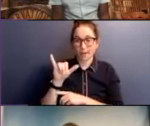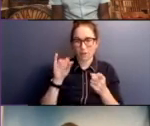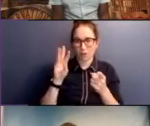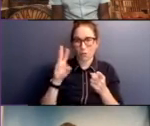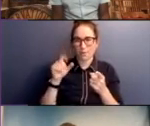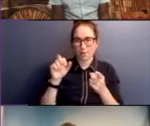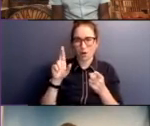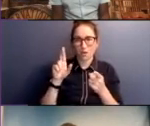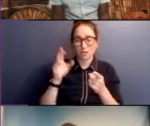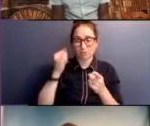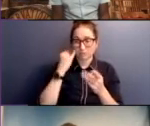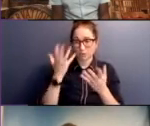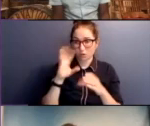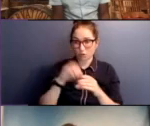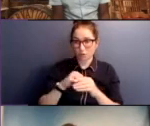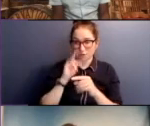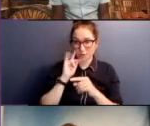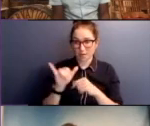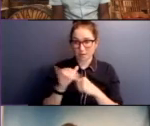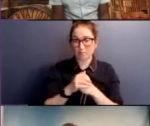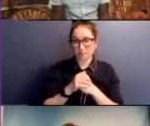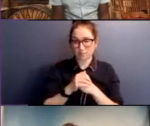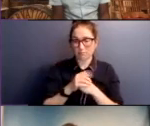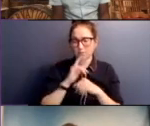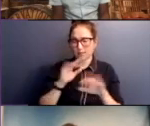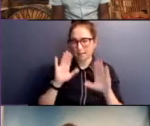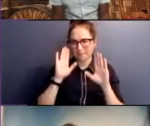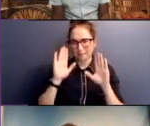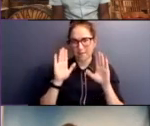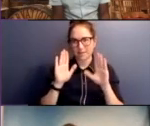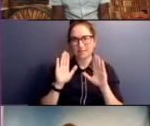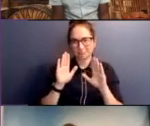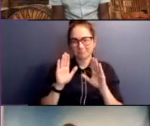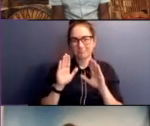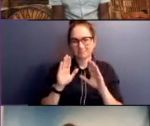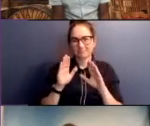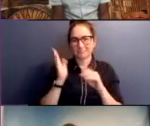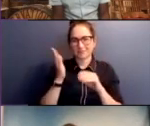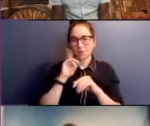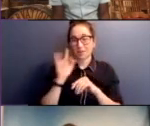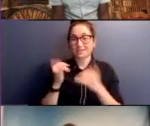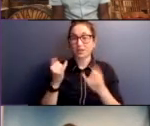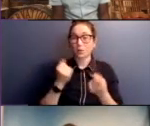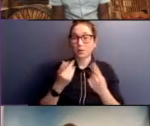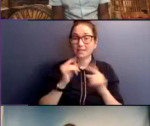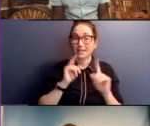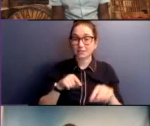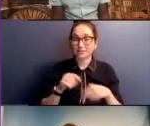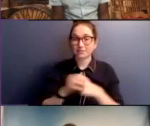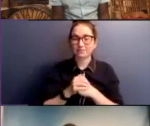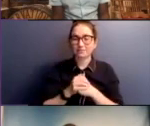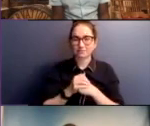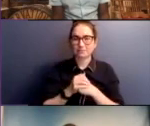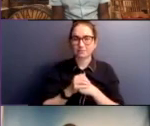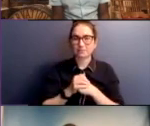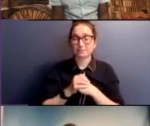So if you wanna join us then, we have an amazing lineup as well. So let's head on into the Q&A. In the chat box,